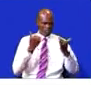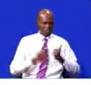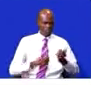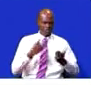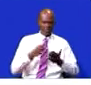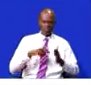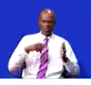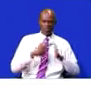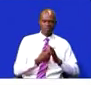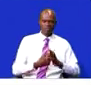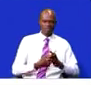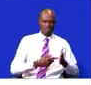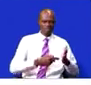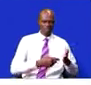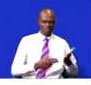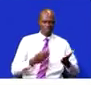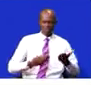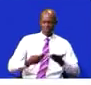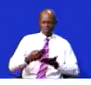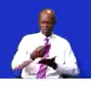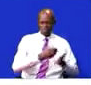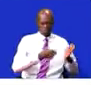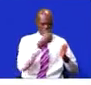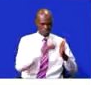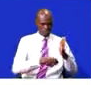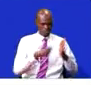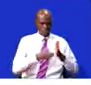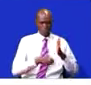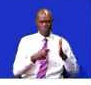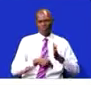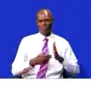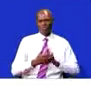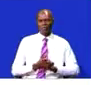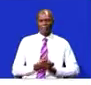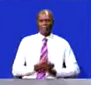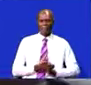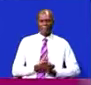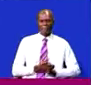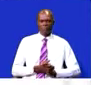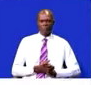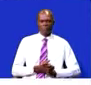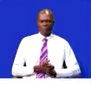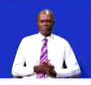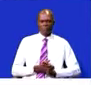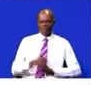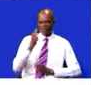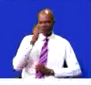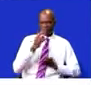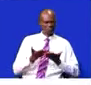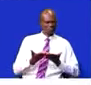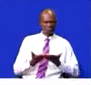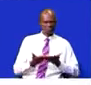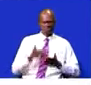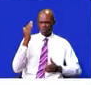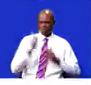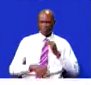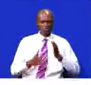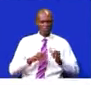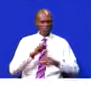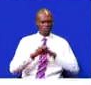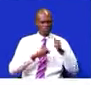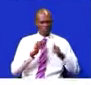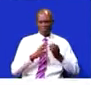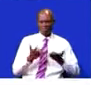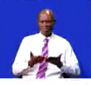no ero kapok ogol ng'eto machielo ma yango kuma bura no ero koro biro luwo. We wish to condemn in the strongest terms